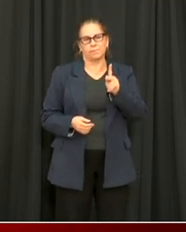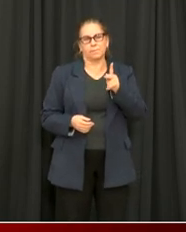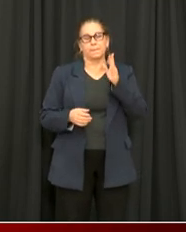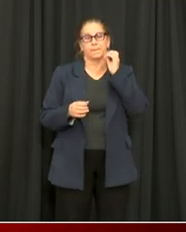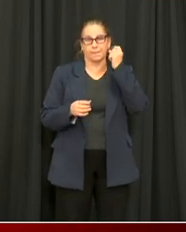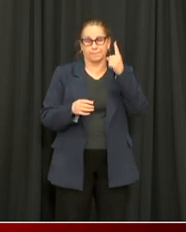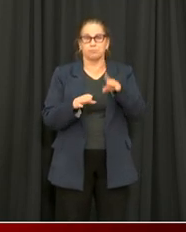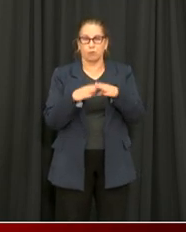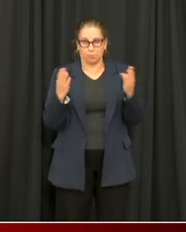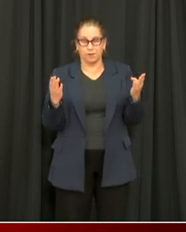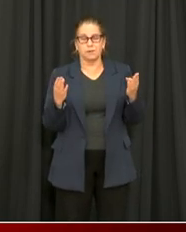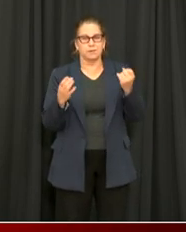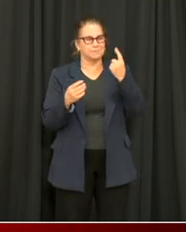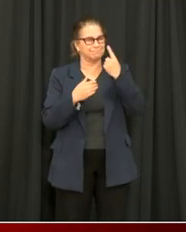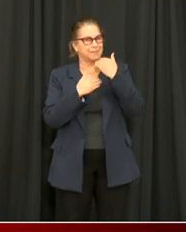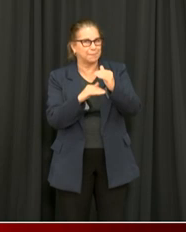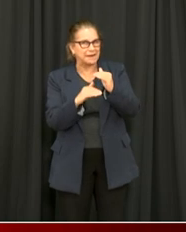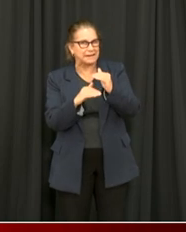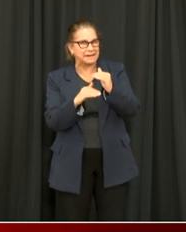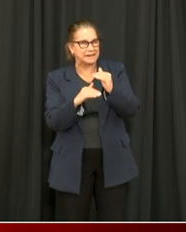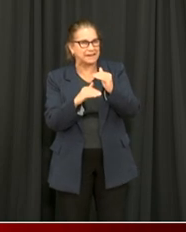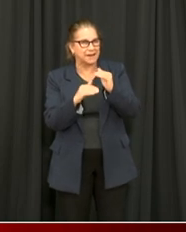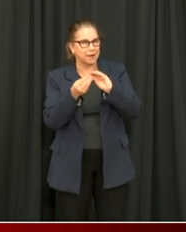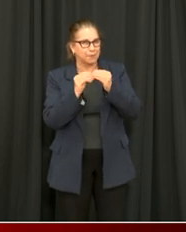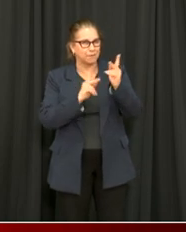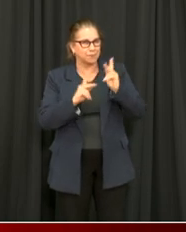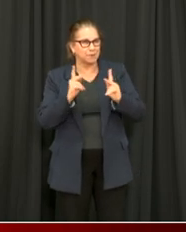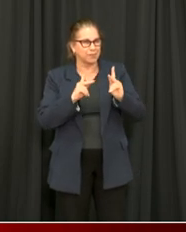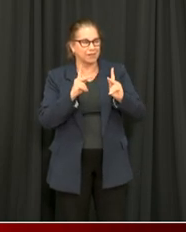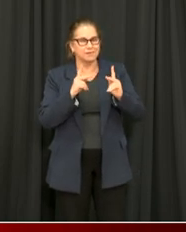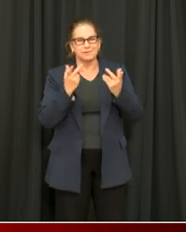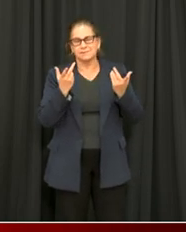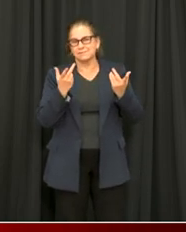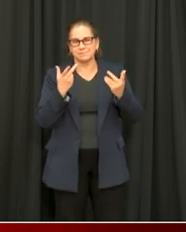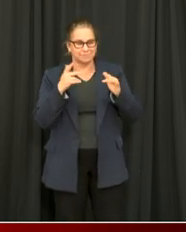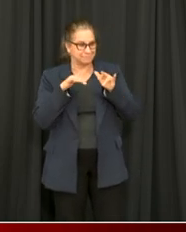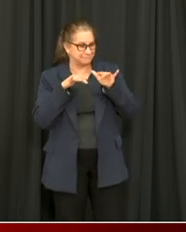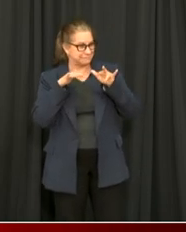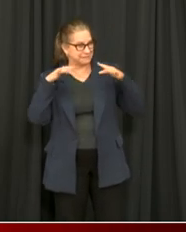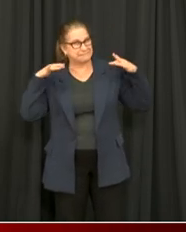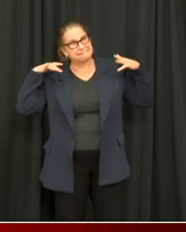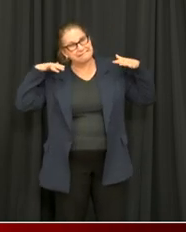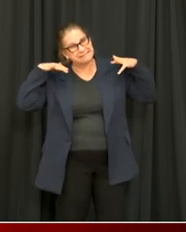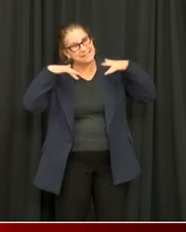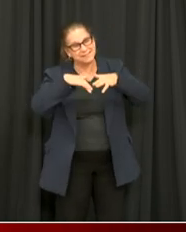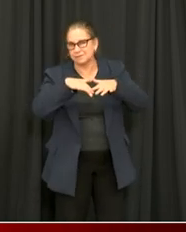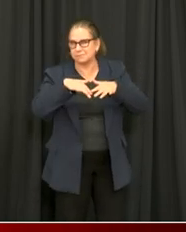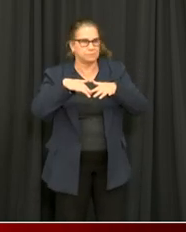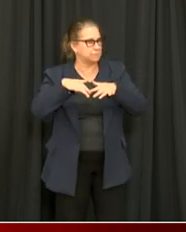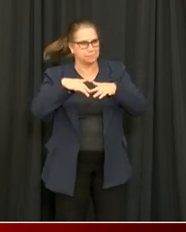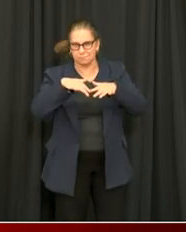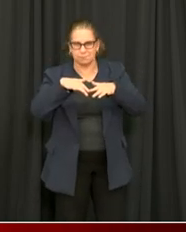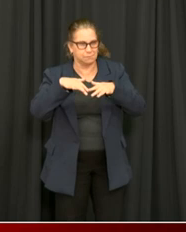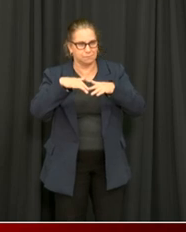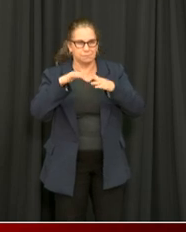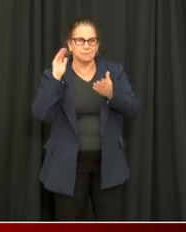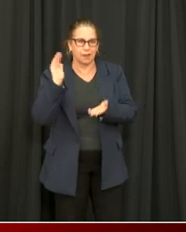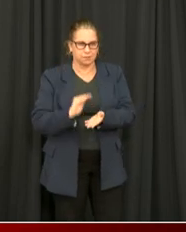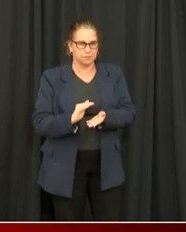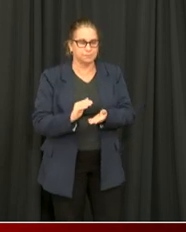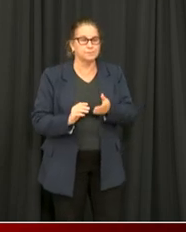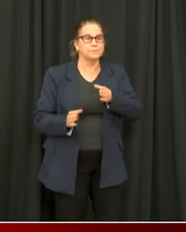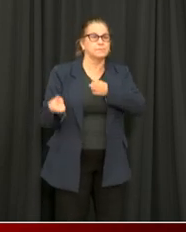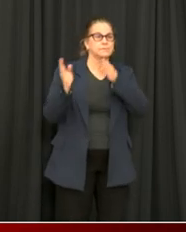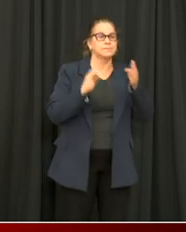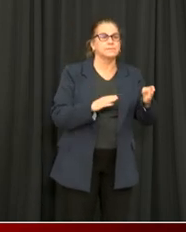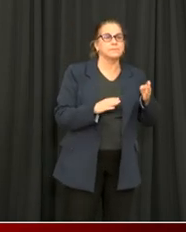be followed. We also expect libraries to be able to slowly